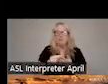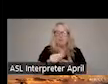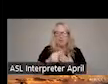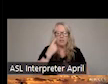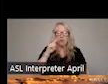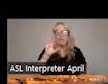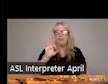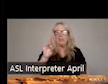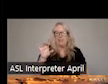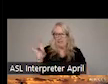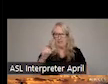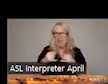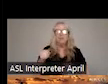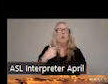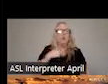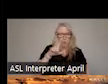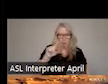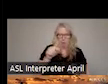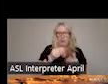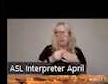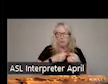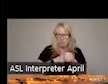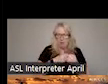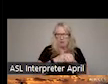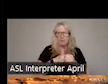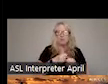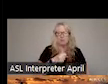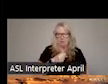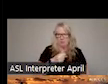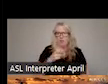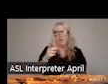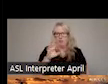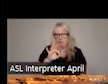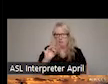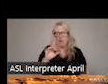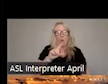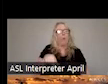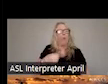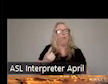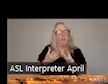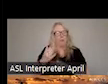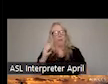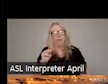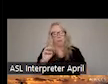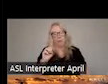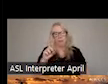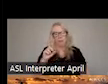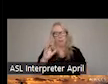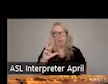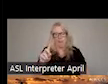so we do fund the line solely through Medicaid, but as I